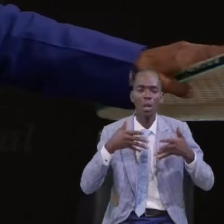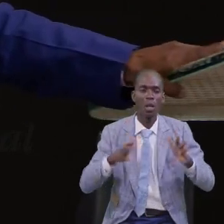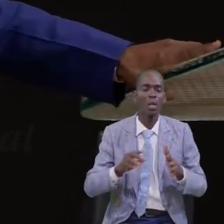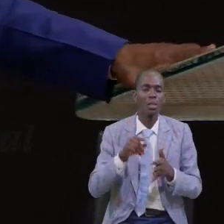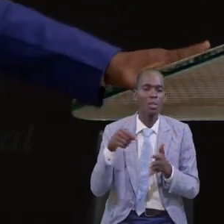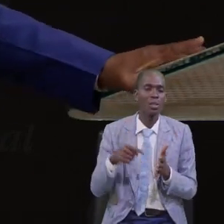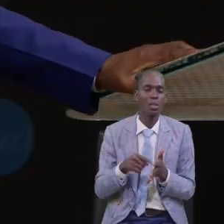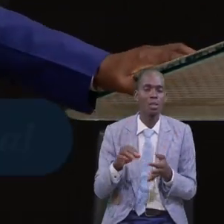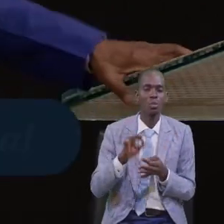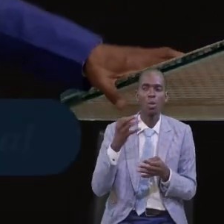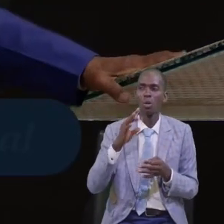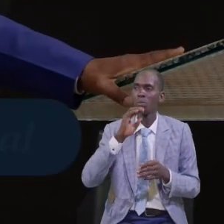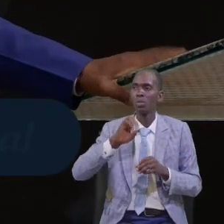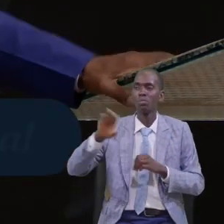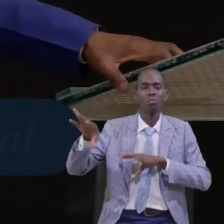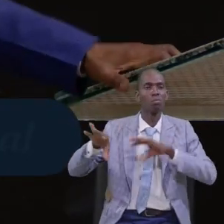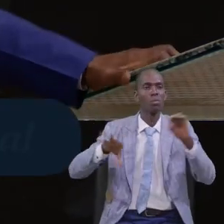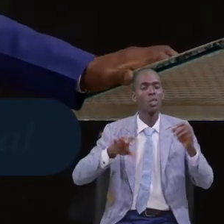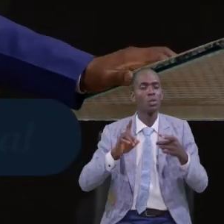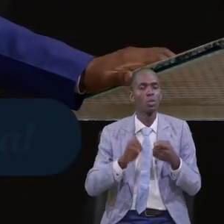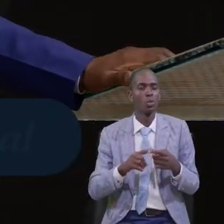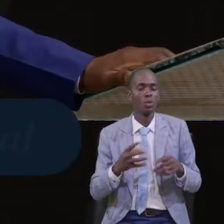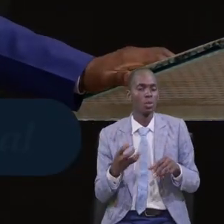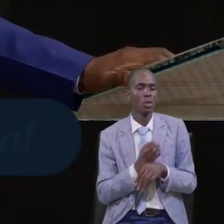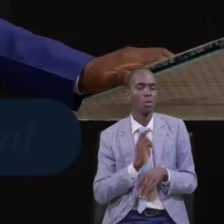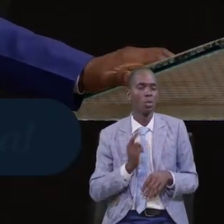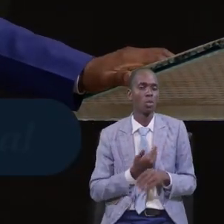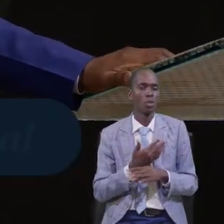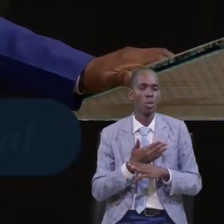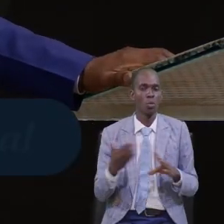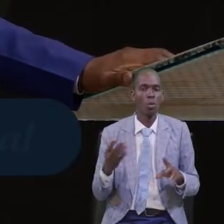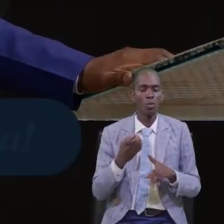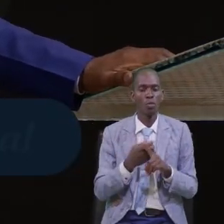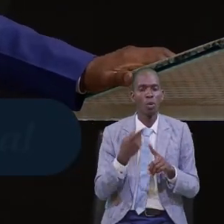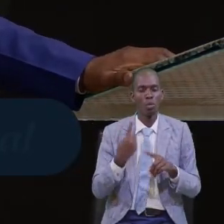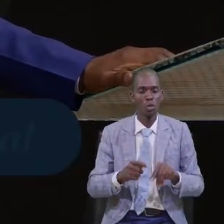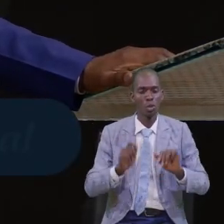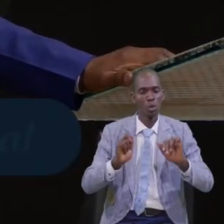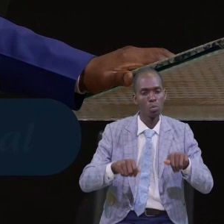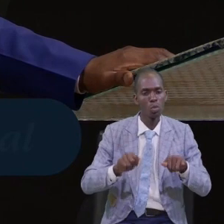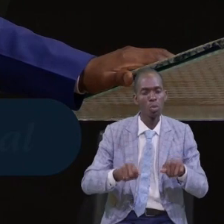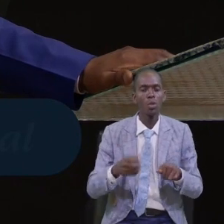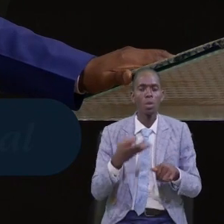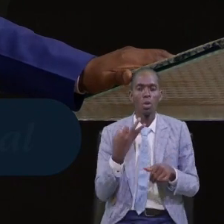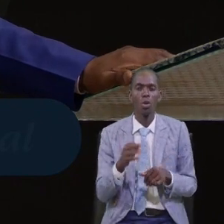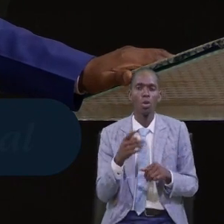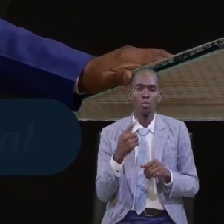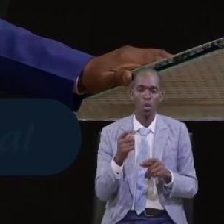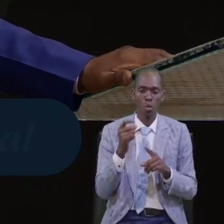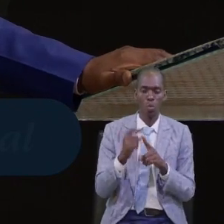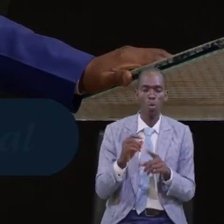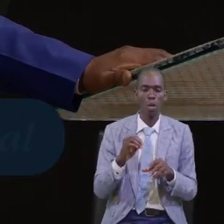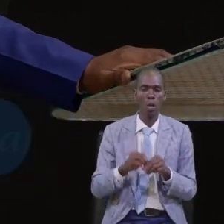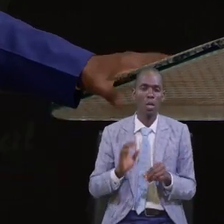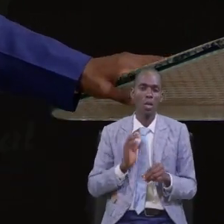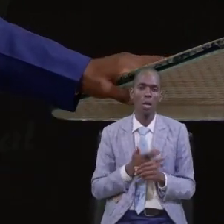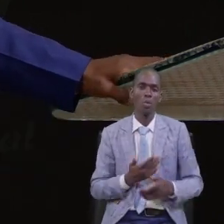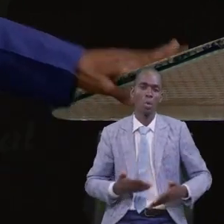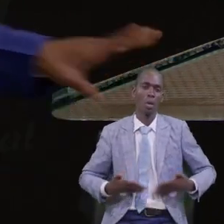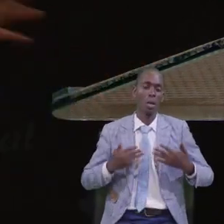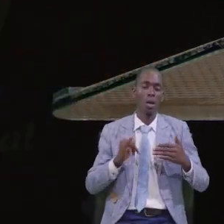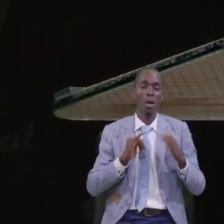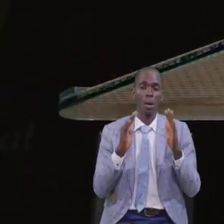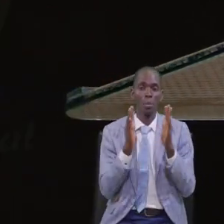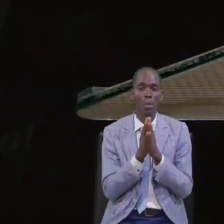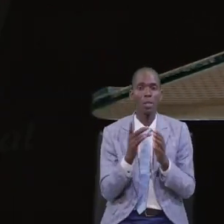everywhere to deny us of the profit and the possibilities of the word in our lives. I pray that